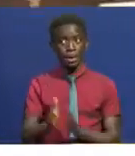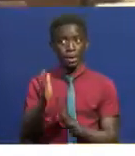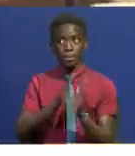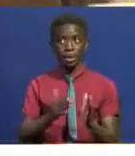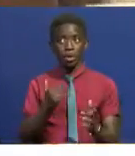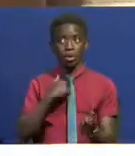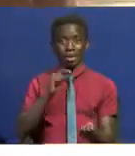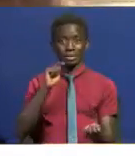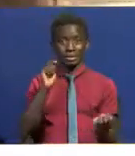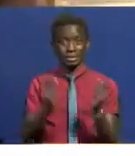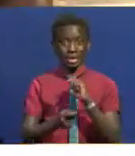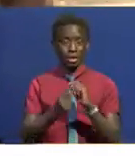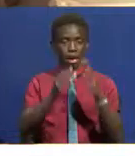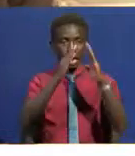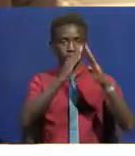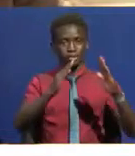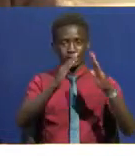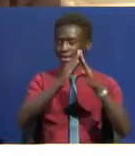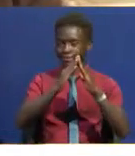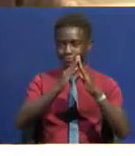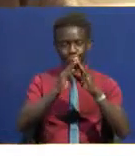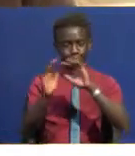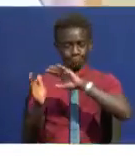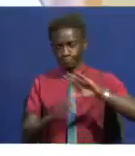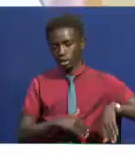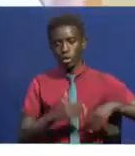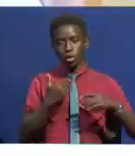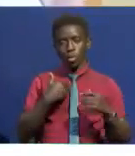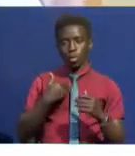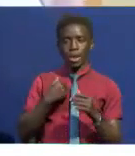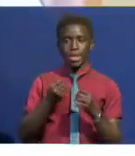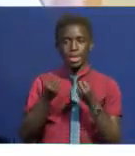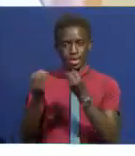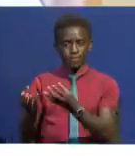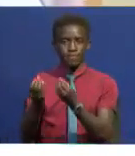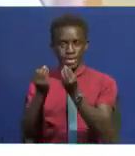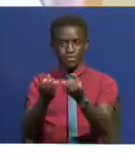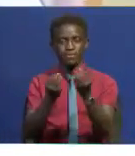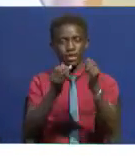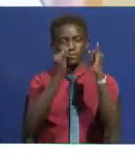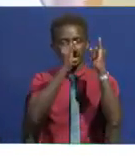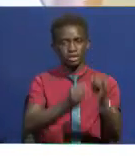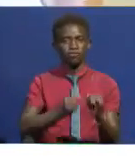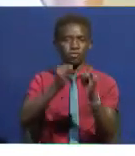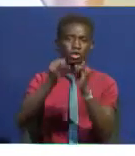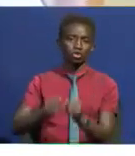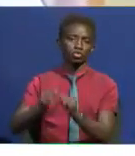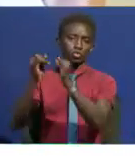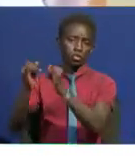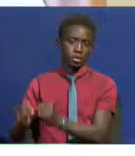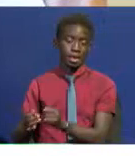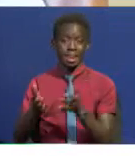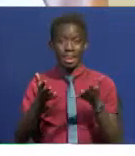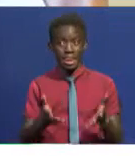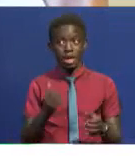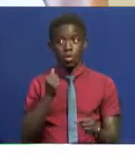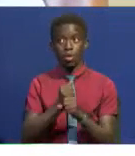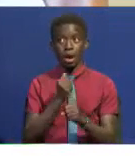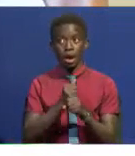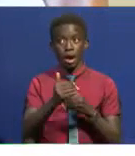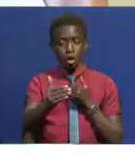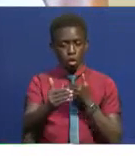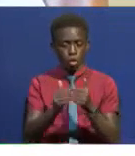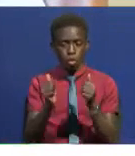household to individual basis to promote equal service distribution. We are working very, very closely with the Council of